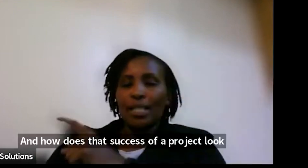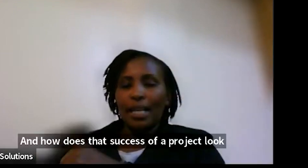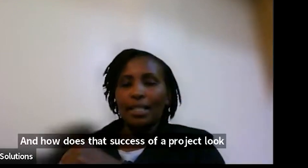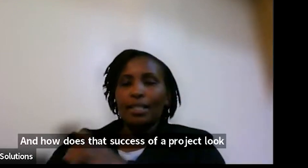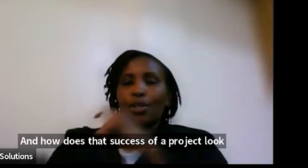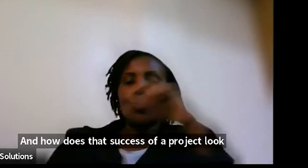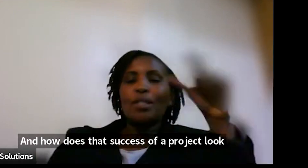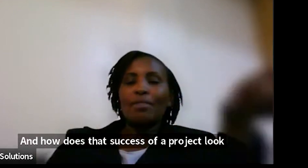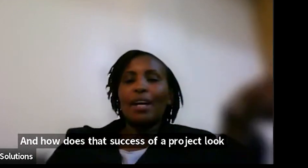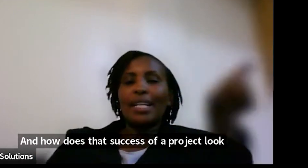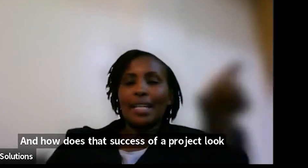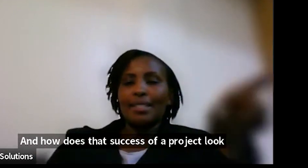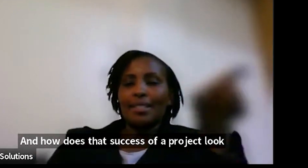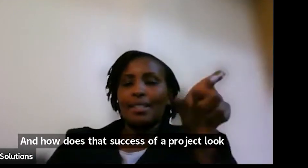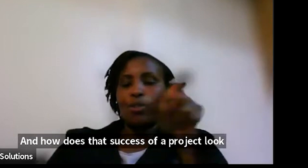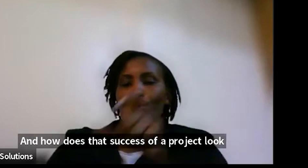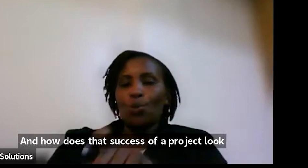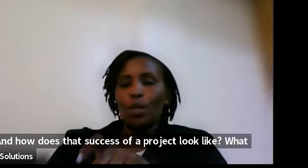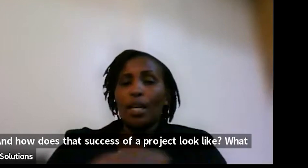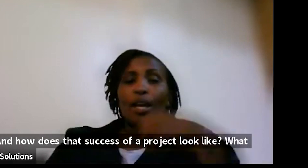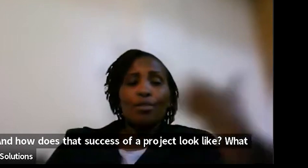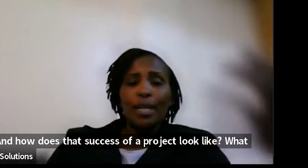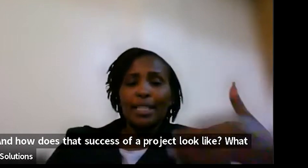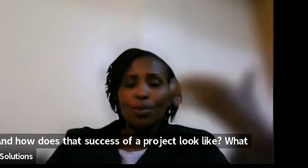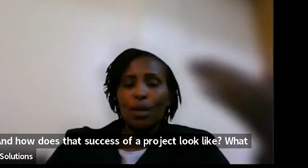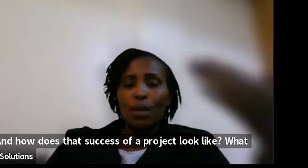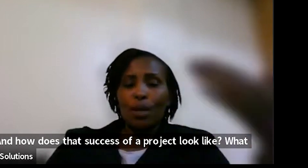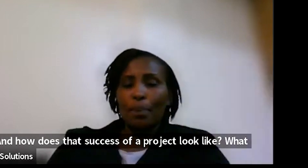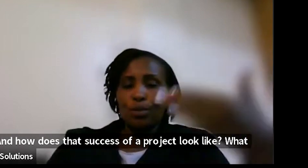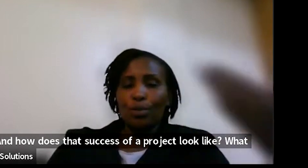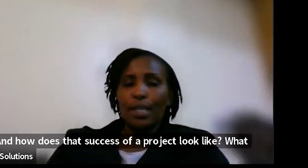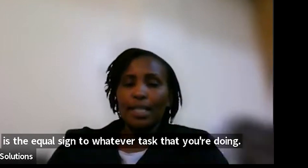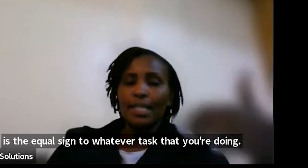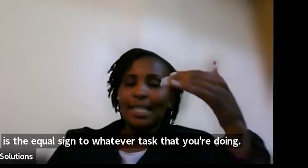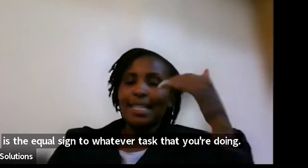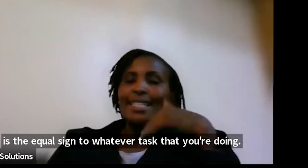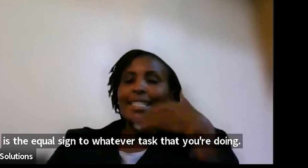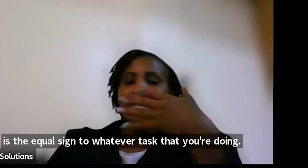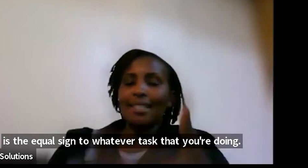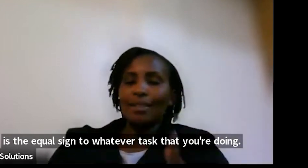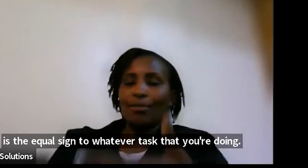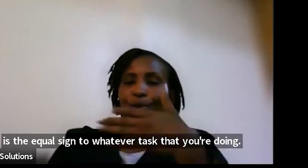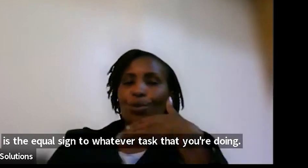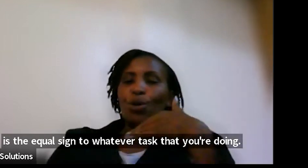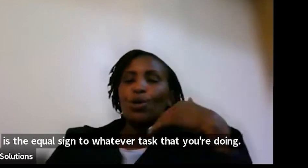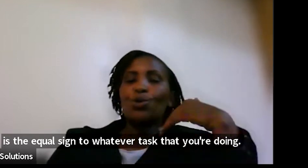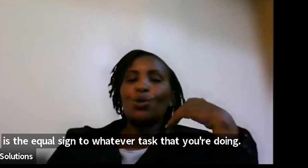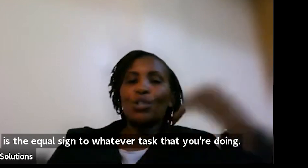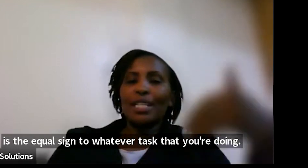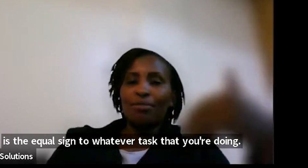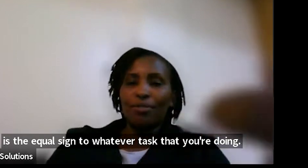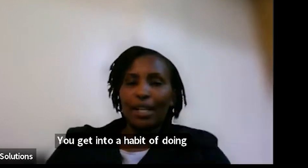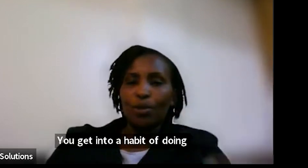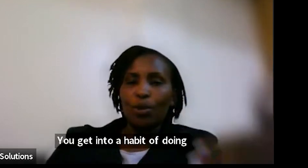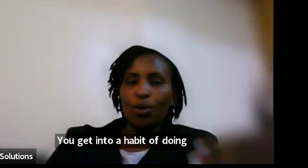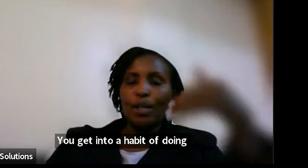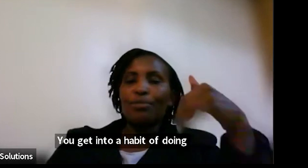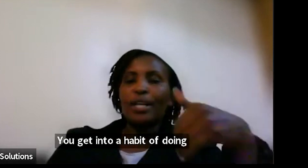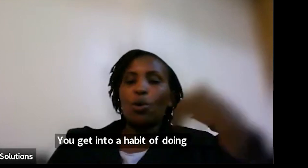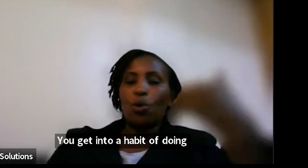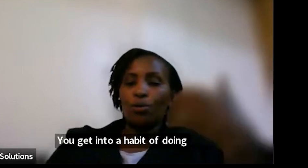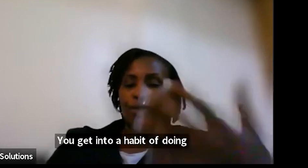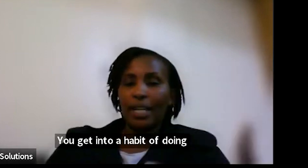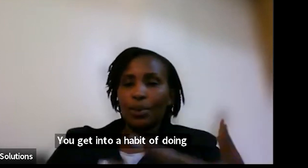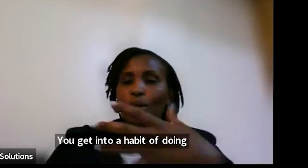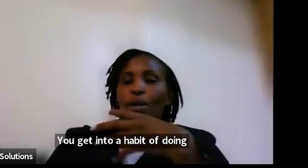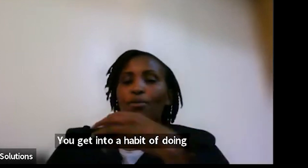the equal sign to whatever task that you're doing? If you get into a habit of doing that, then it is easy for you to create value or